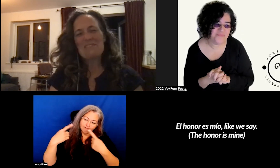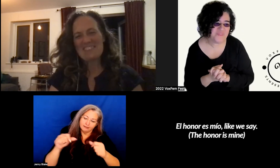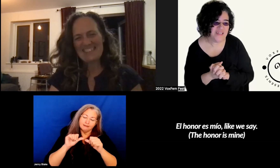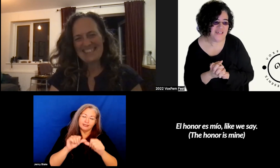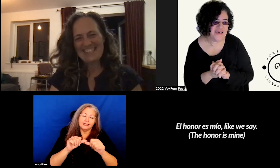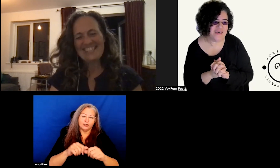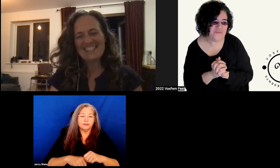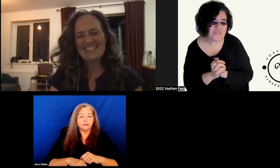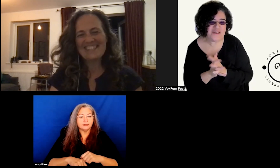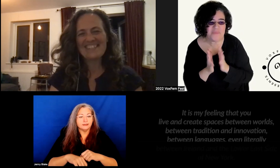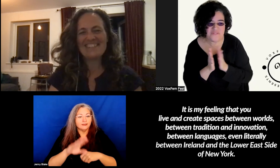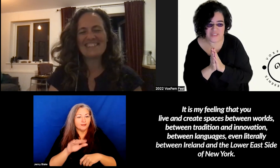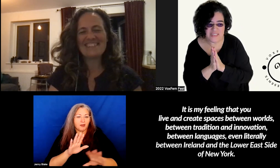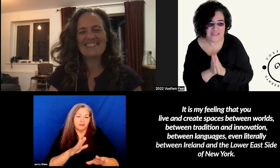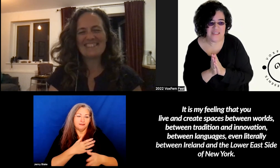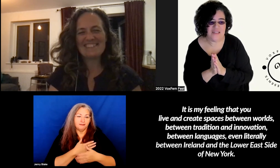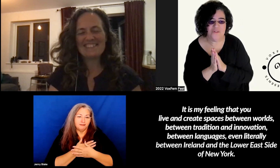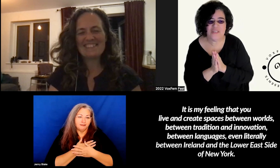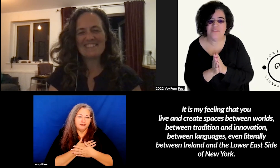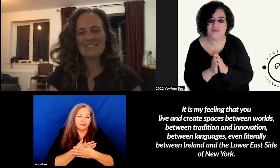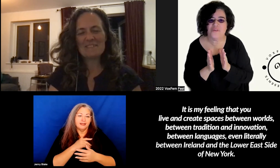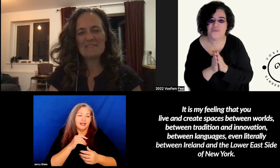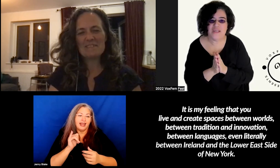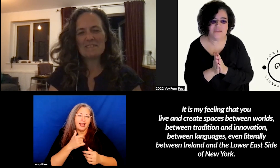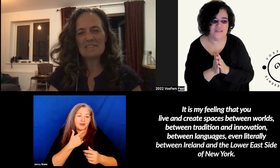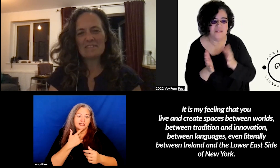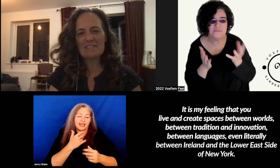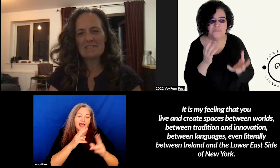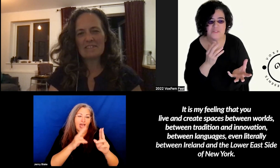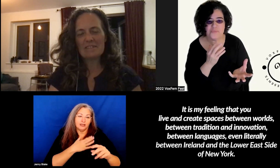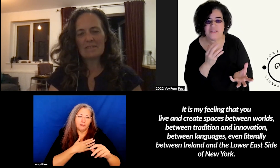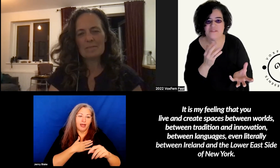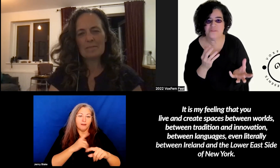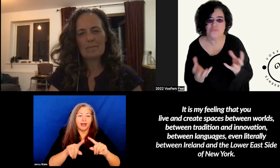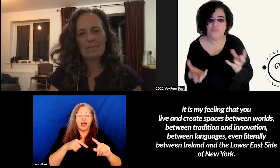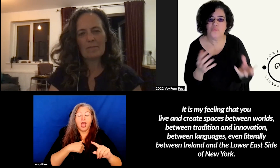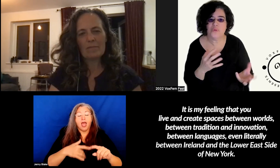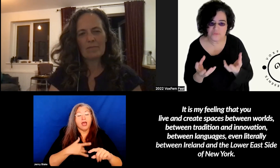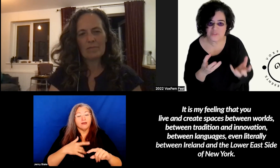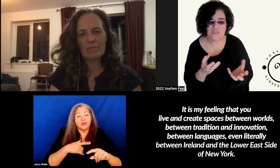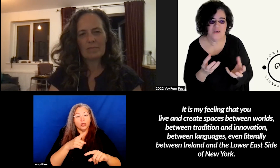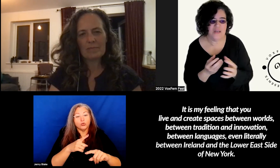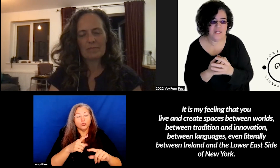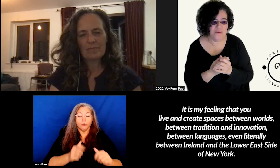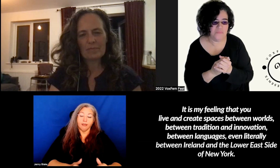say. It is my feeling that you live and create in spaces between